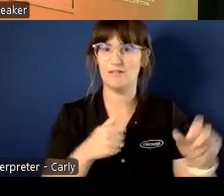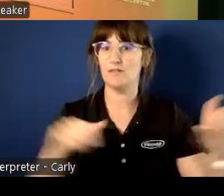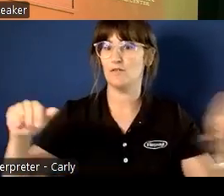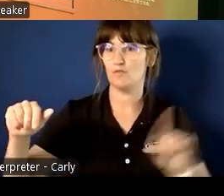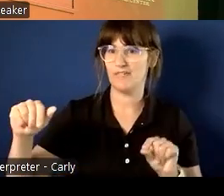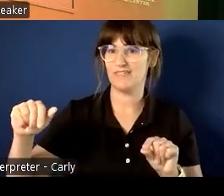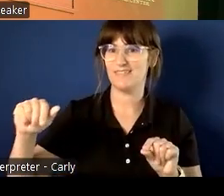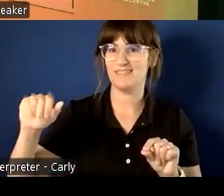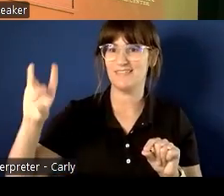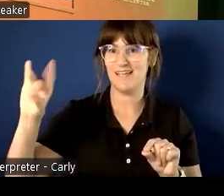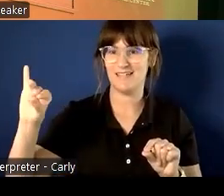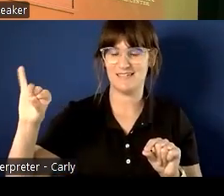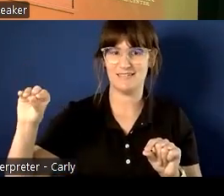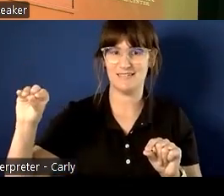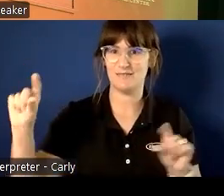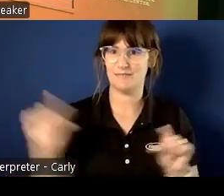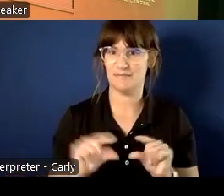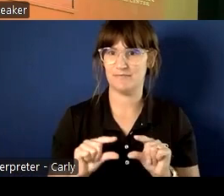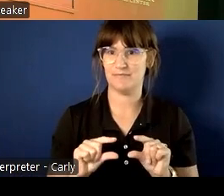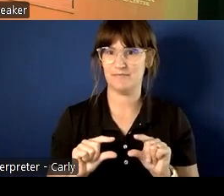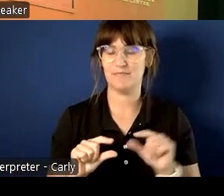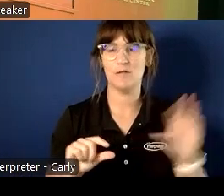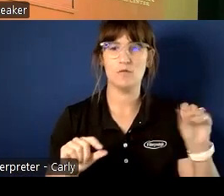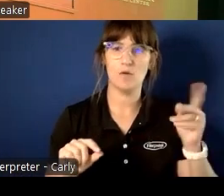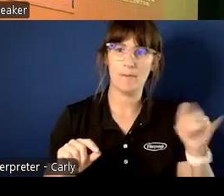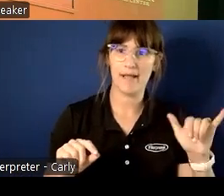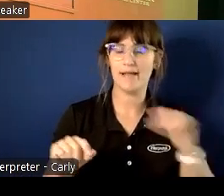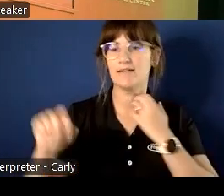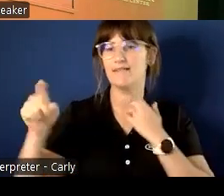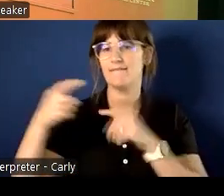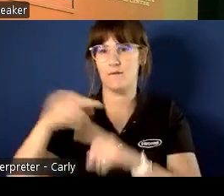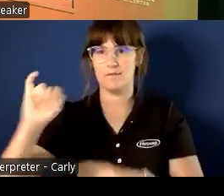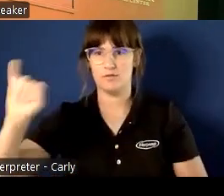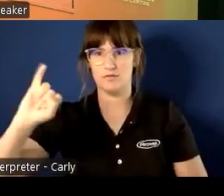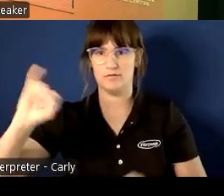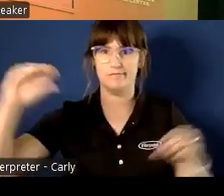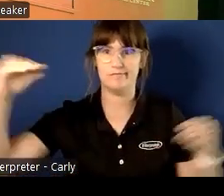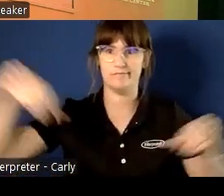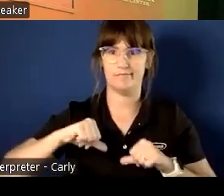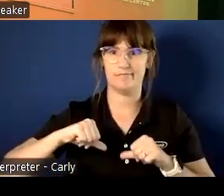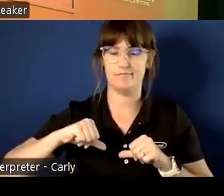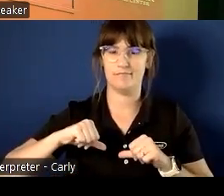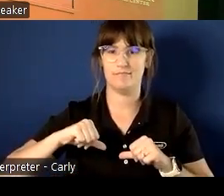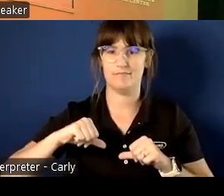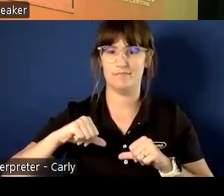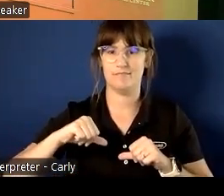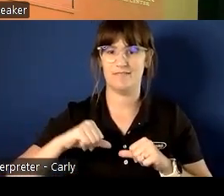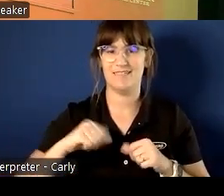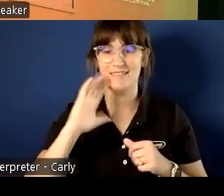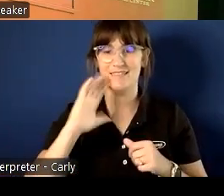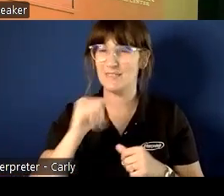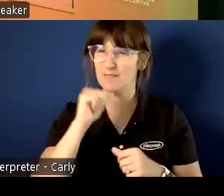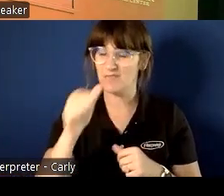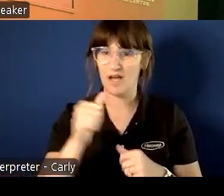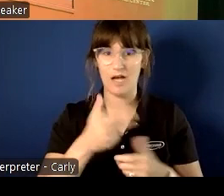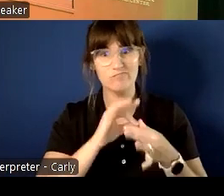via copay and things like that. That's how it works. So I made it sound kind of like very impersonal, but it is impersonal. That's how it